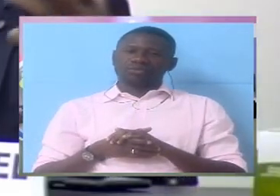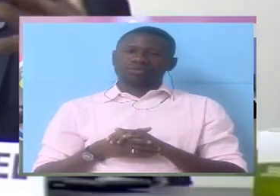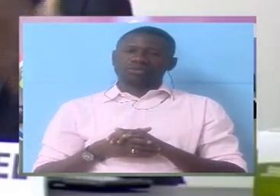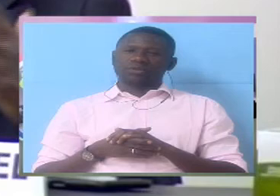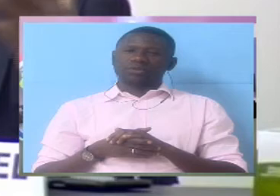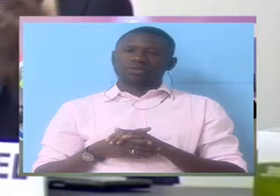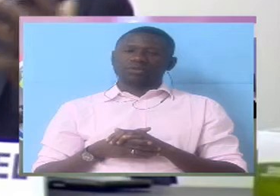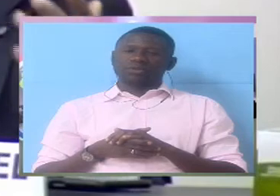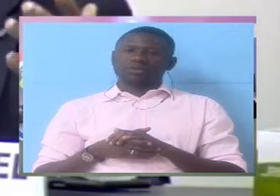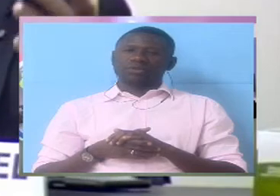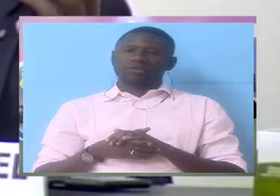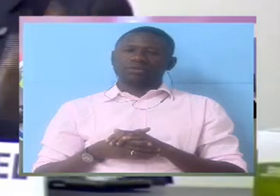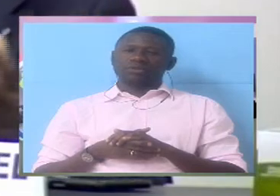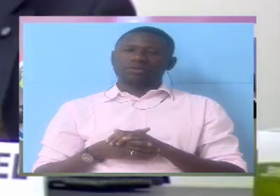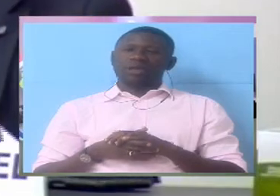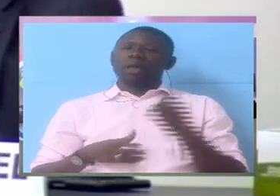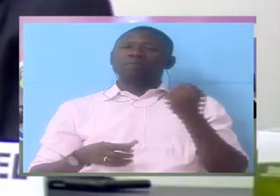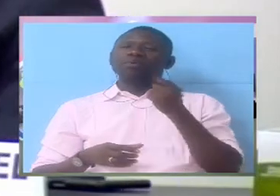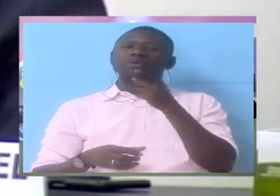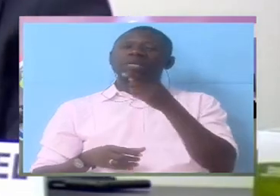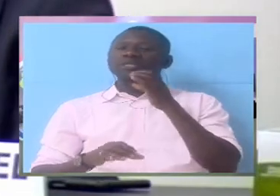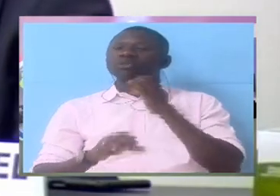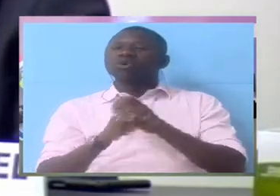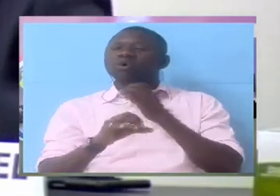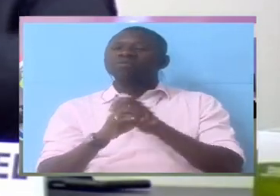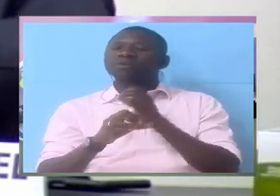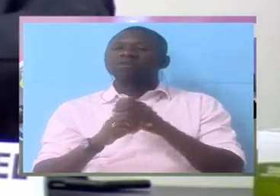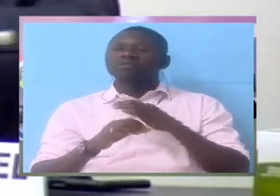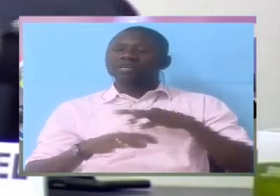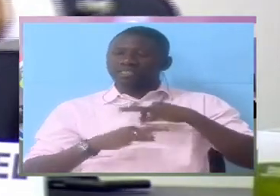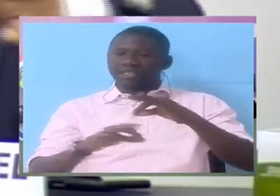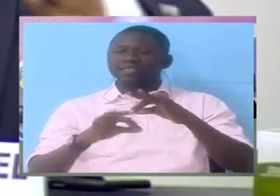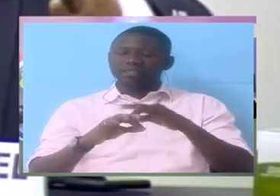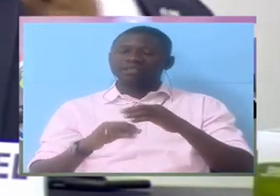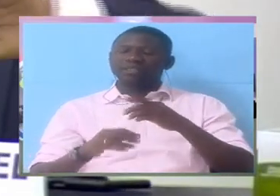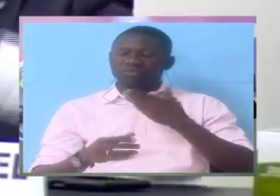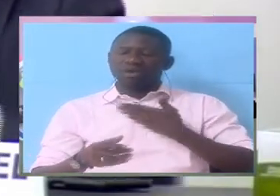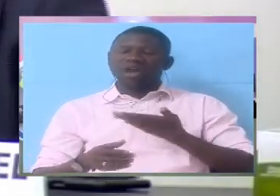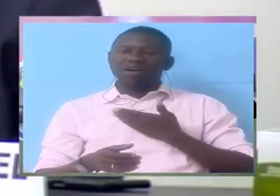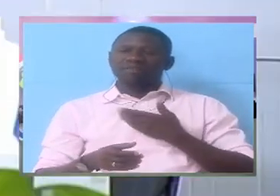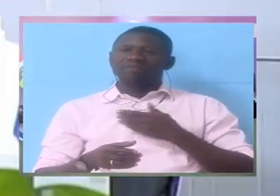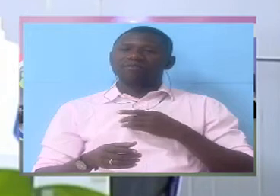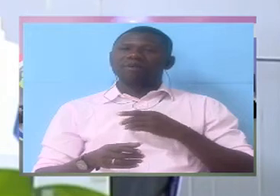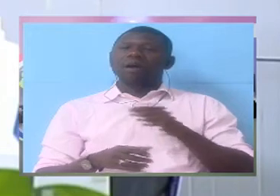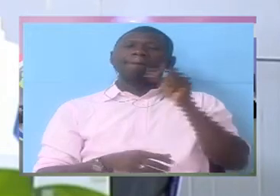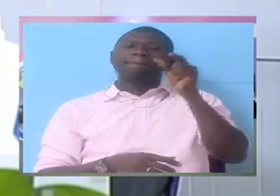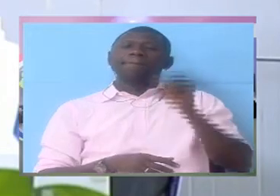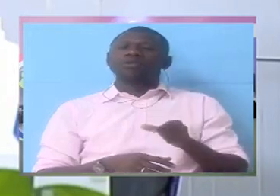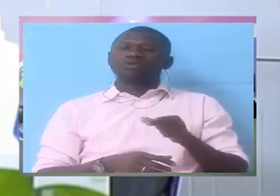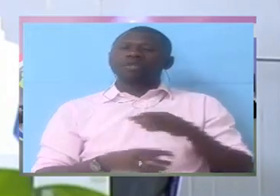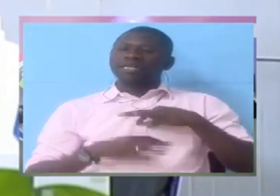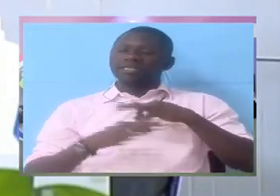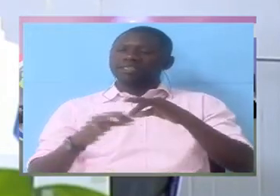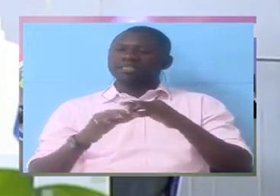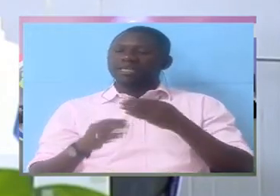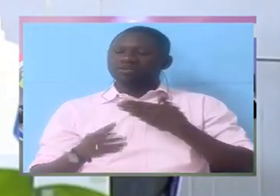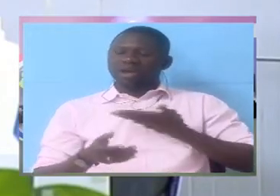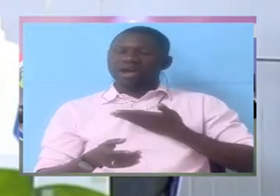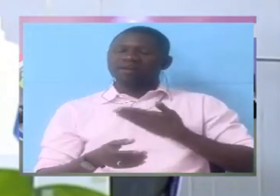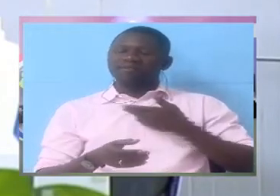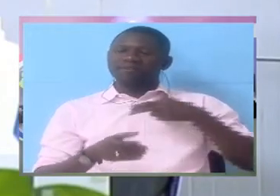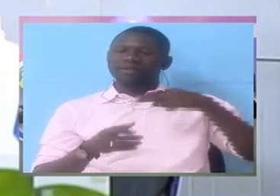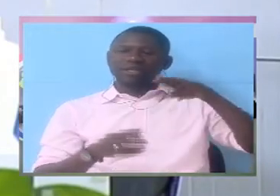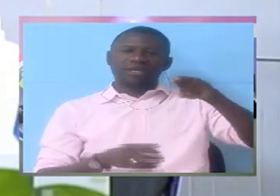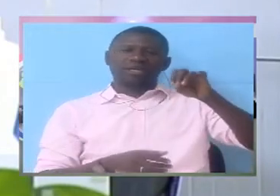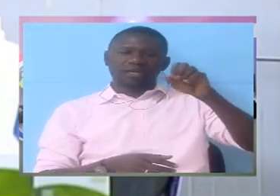have a personal interest in a matter that is before the NIA, you are put aside. Wolem nyindi do ko ngona NIA jedo ninga tre sulo